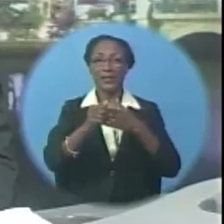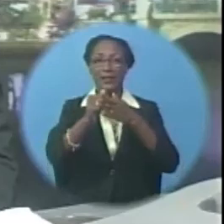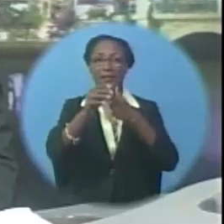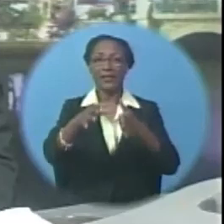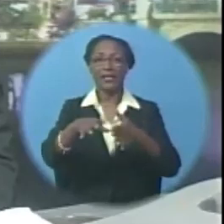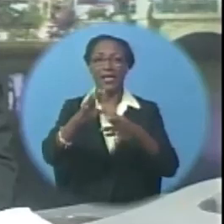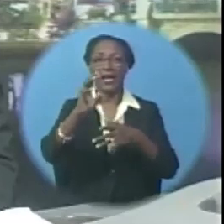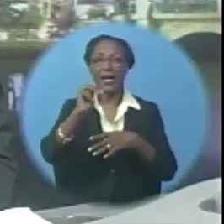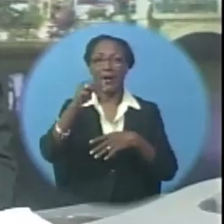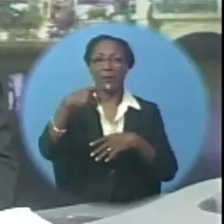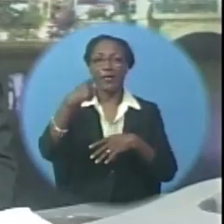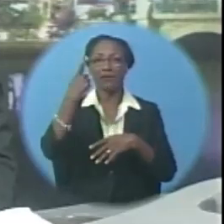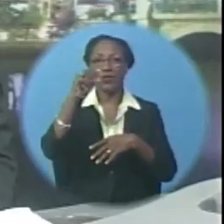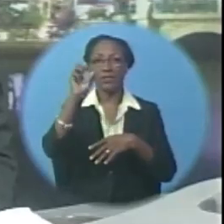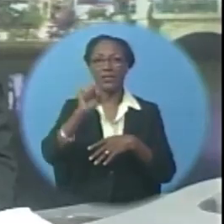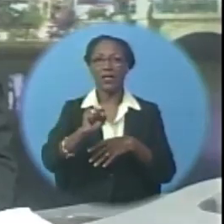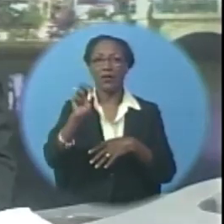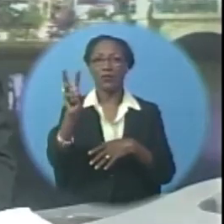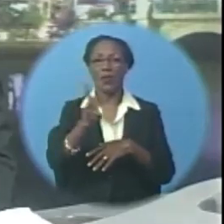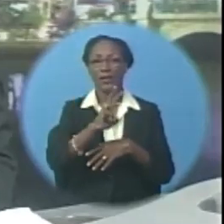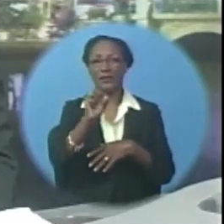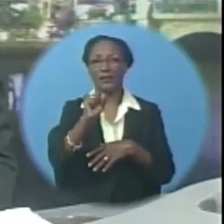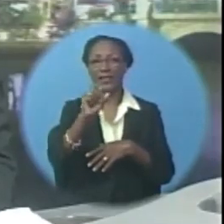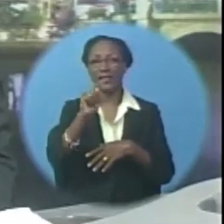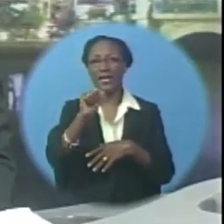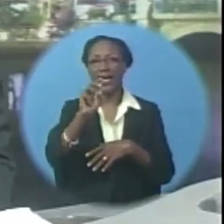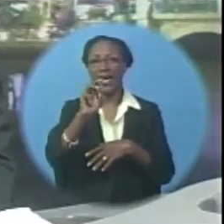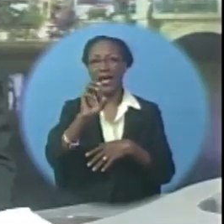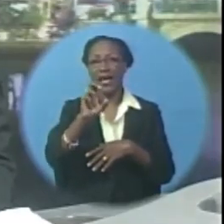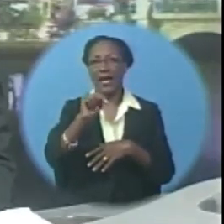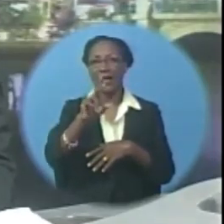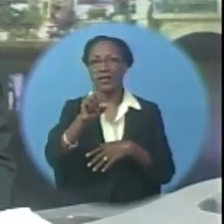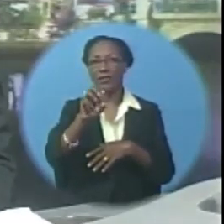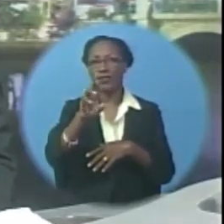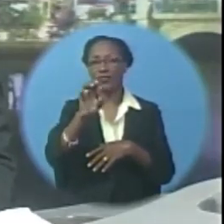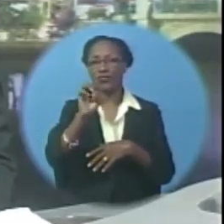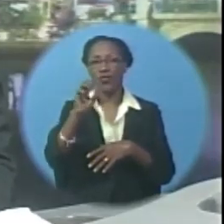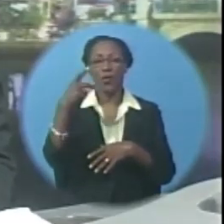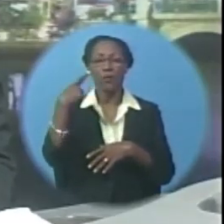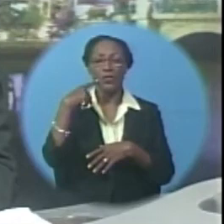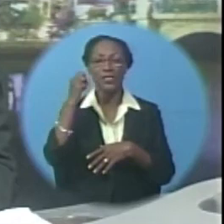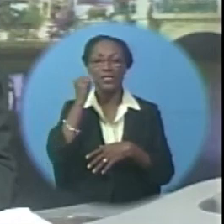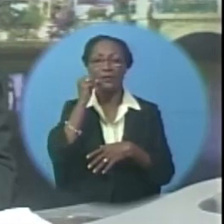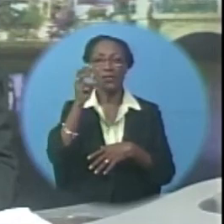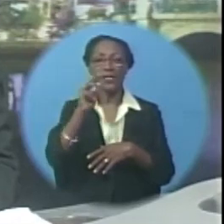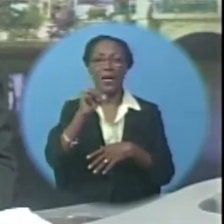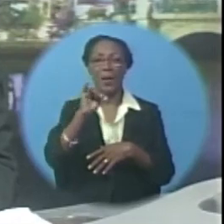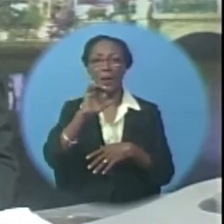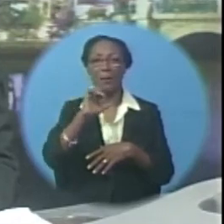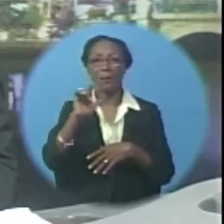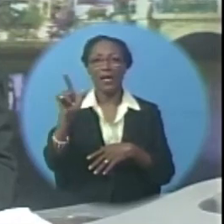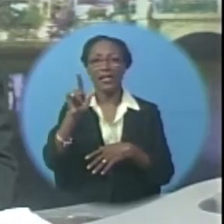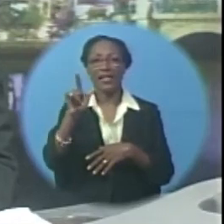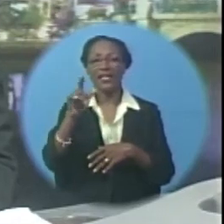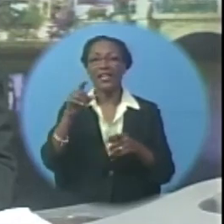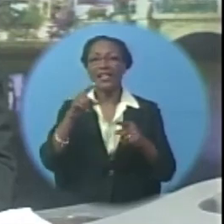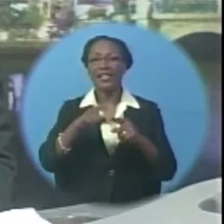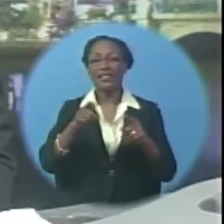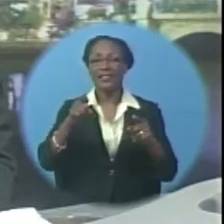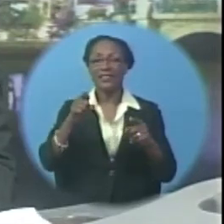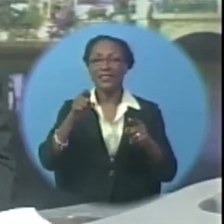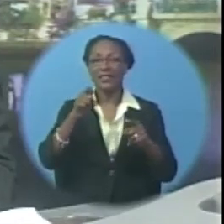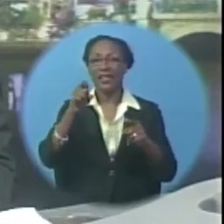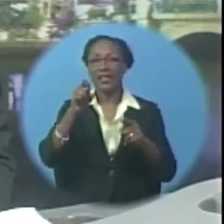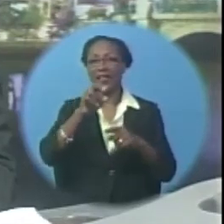for Southwest St. Andrew, Portia Simpson Miller, is among two People's National Party stalwarts stepping down as MPs later